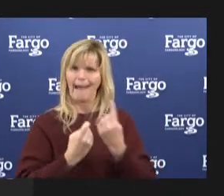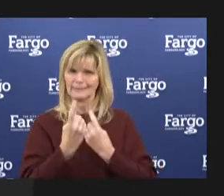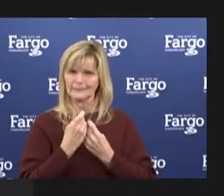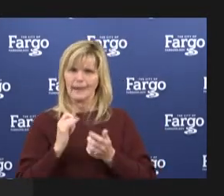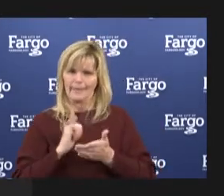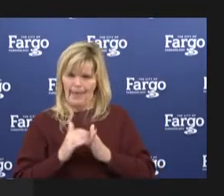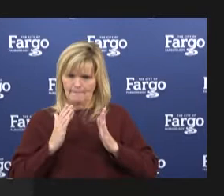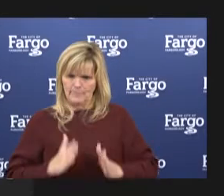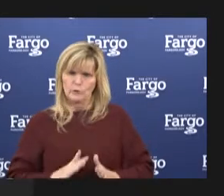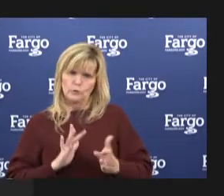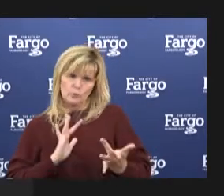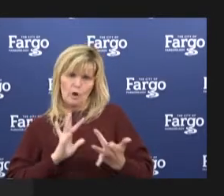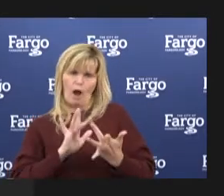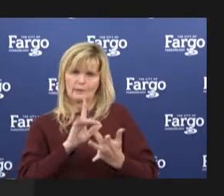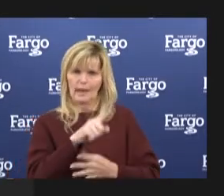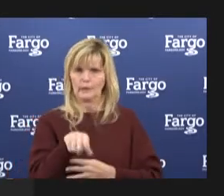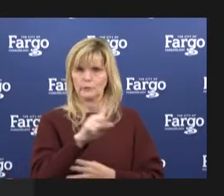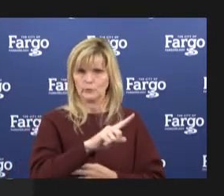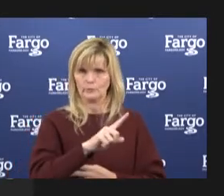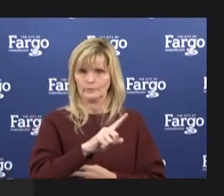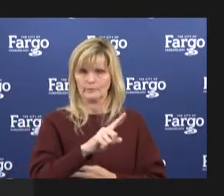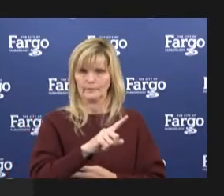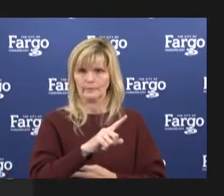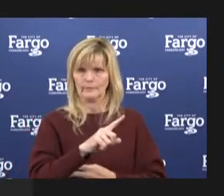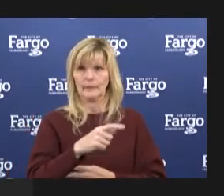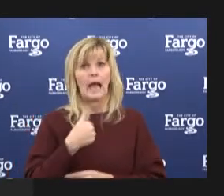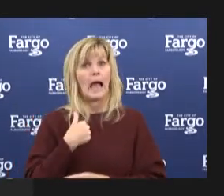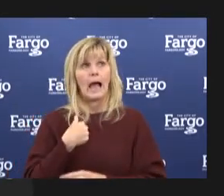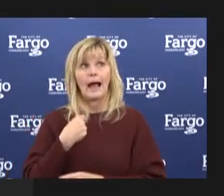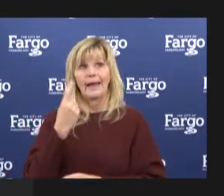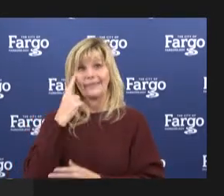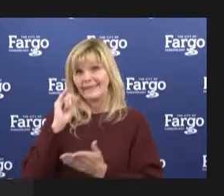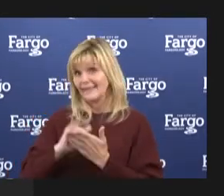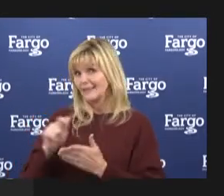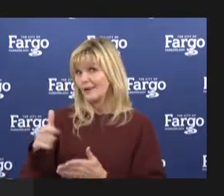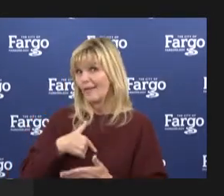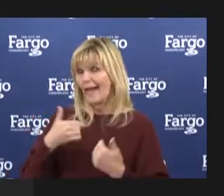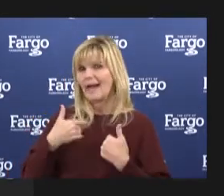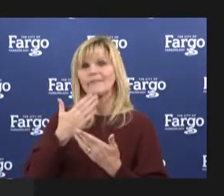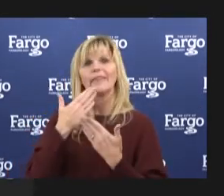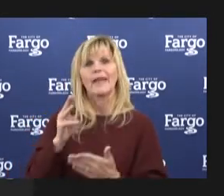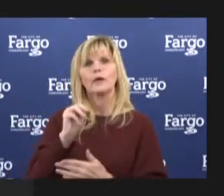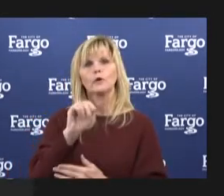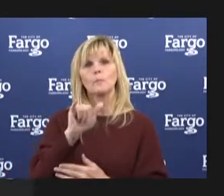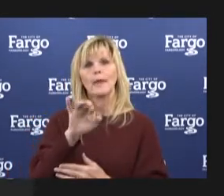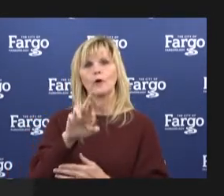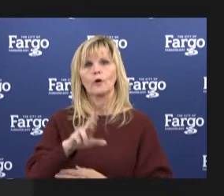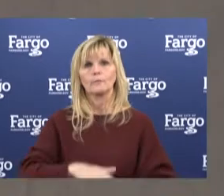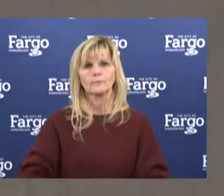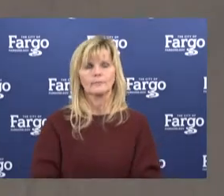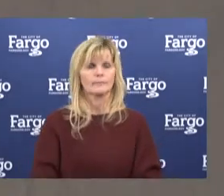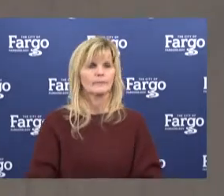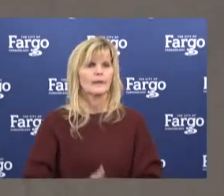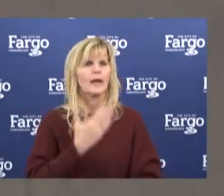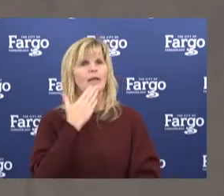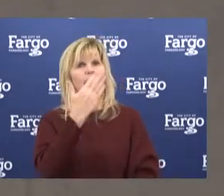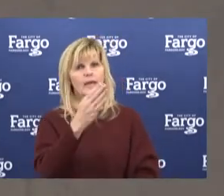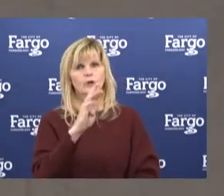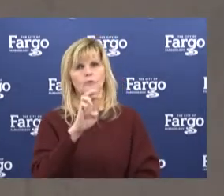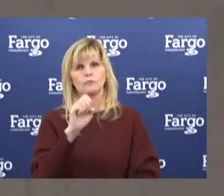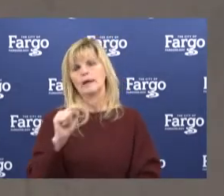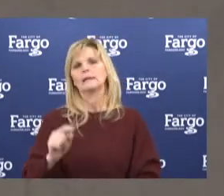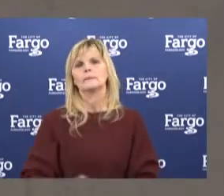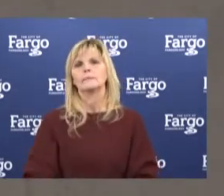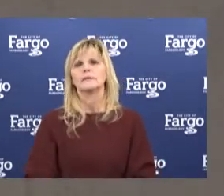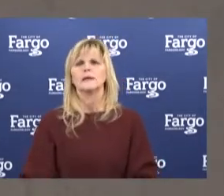when they do reach out. And I think that is all I have. Thank you, Mayor. Thank you very much, Brenton. Yeah,